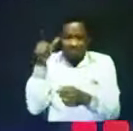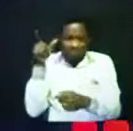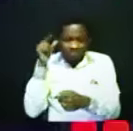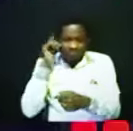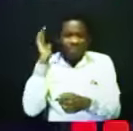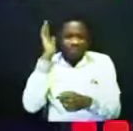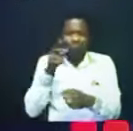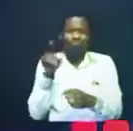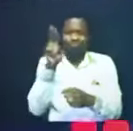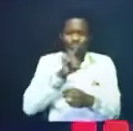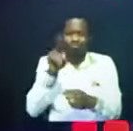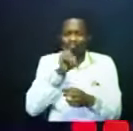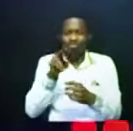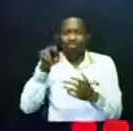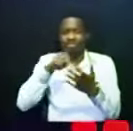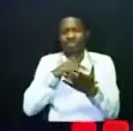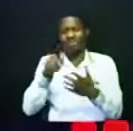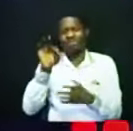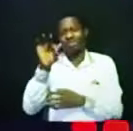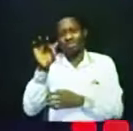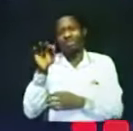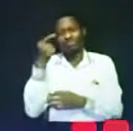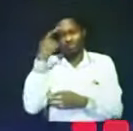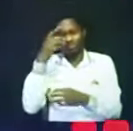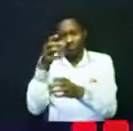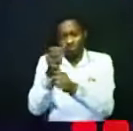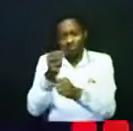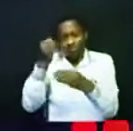chapter 13, verse